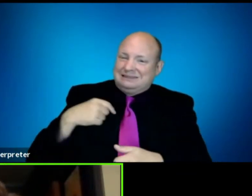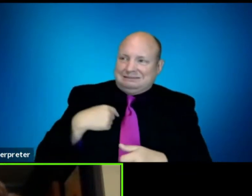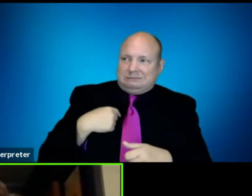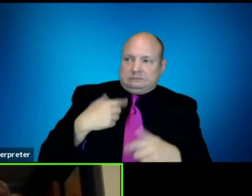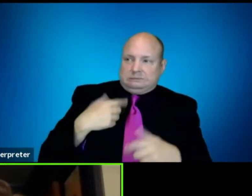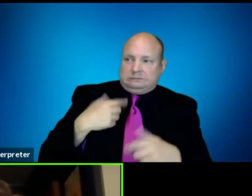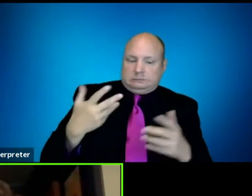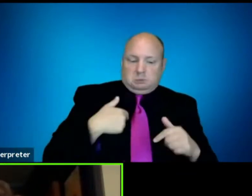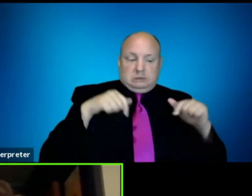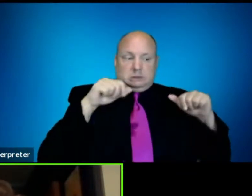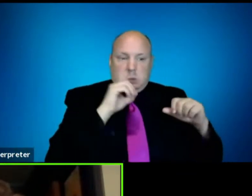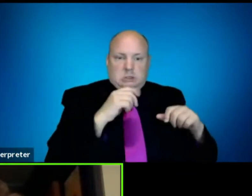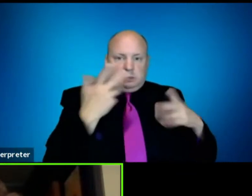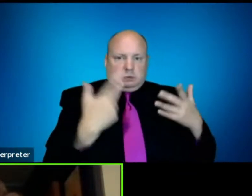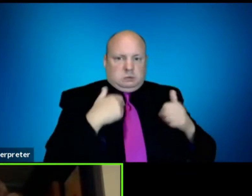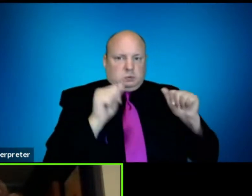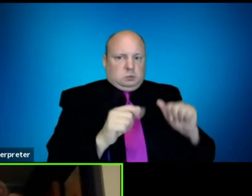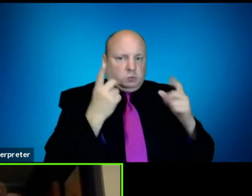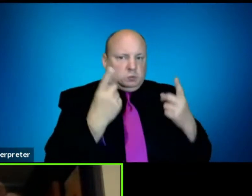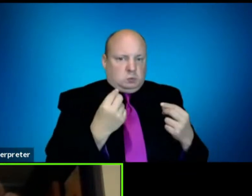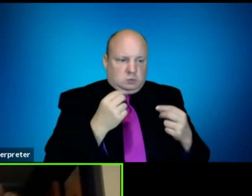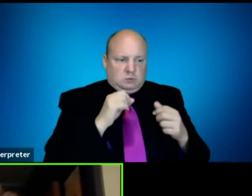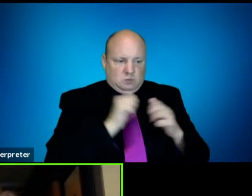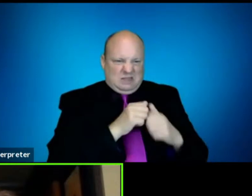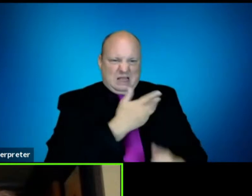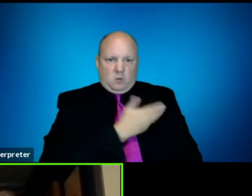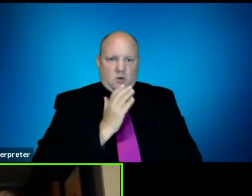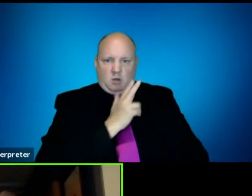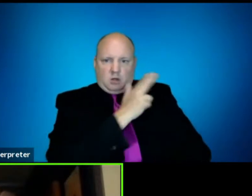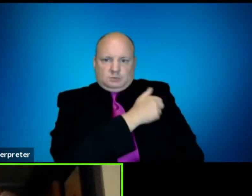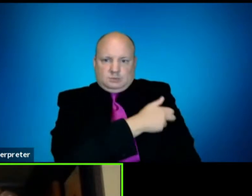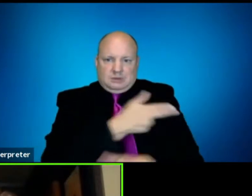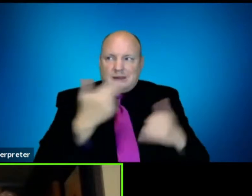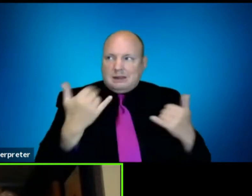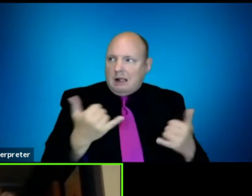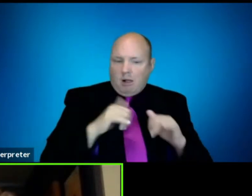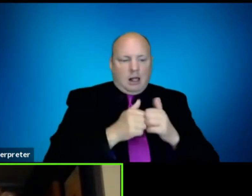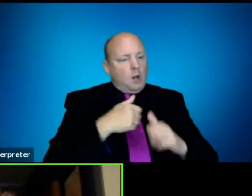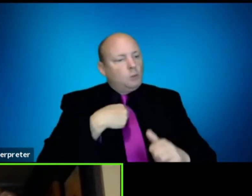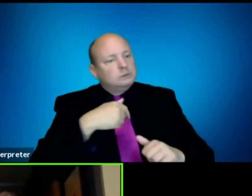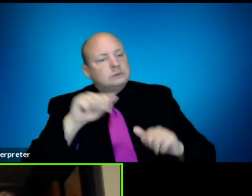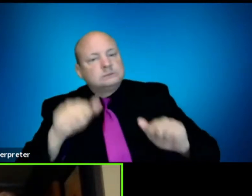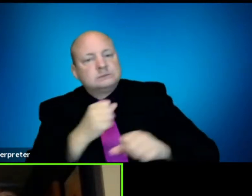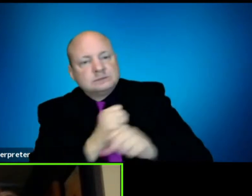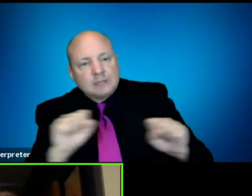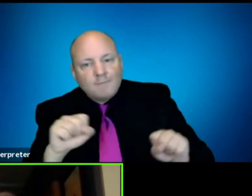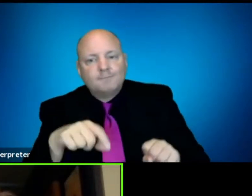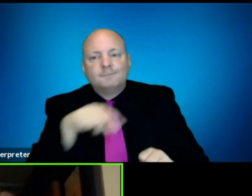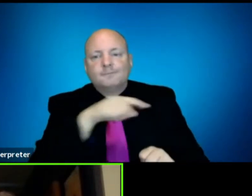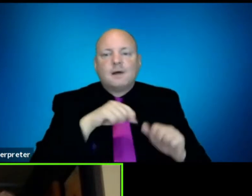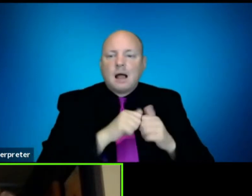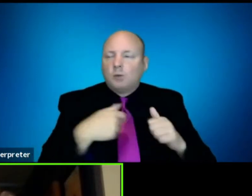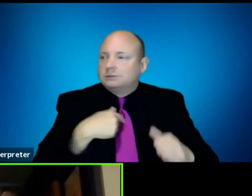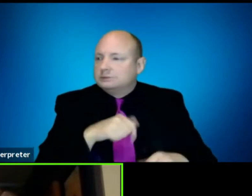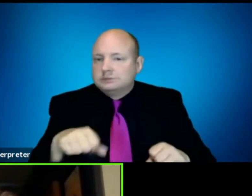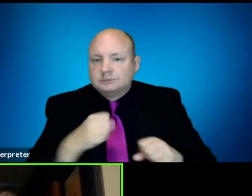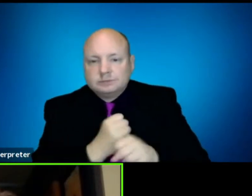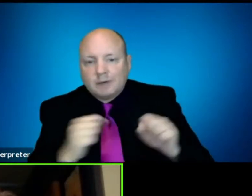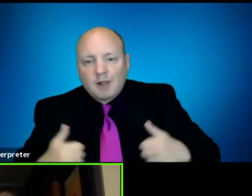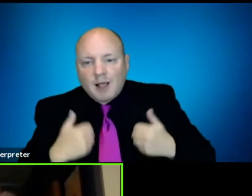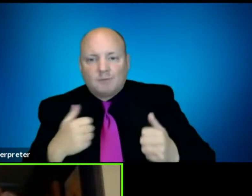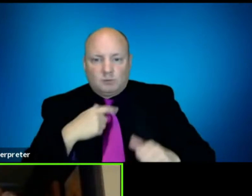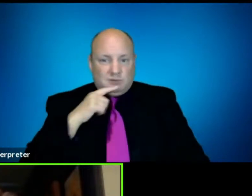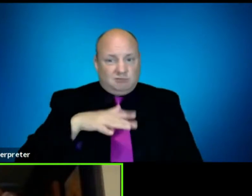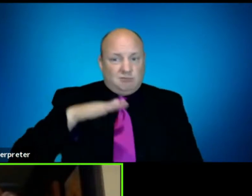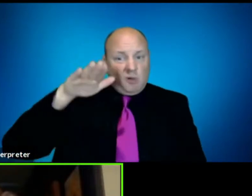keep people healthy, and to keep people from dying. We've been doing it throughout this pandemic with one of the lowest death rates. We need to continue to do that